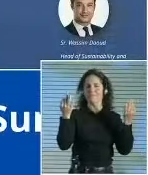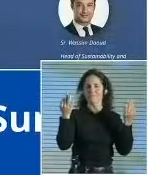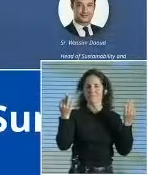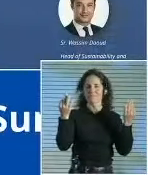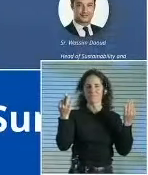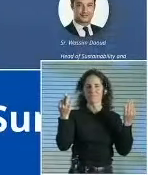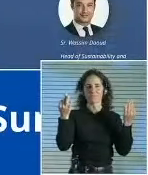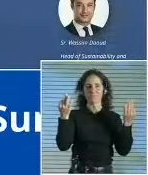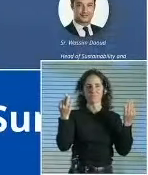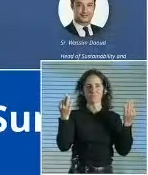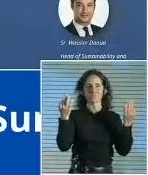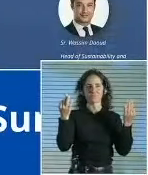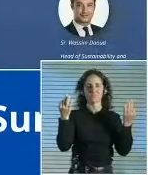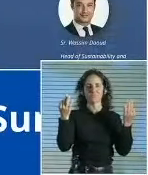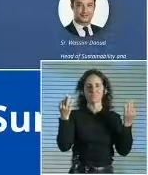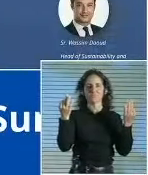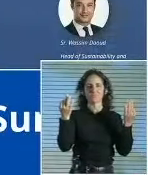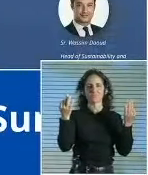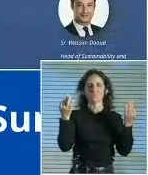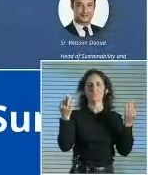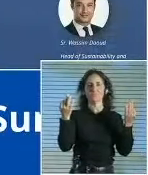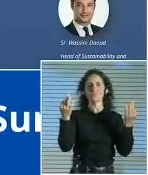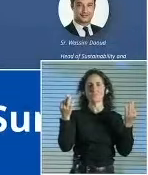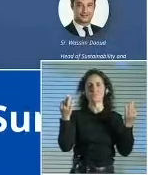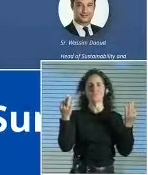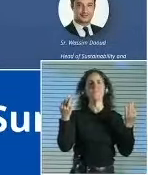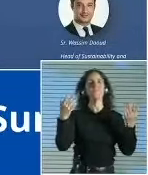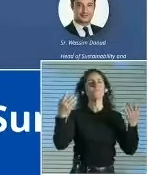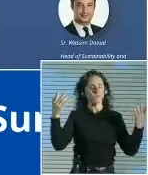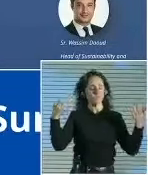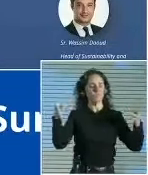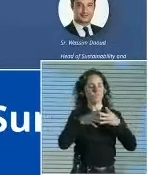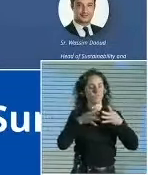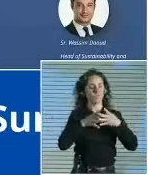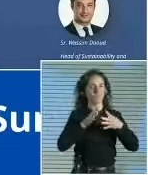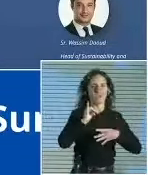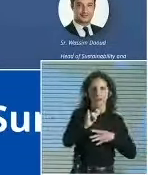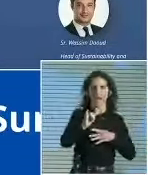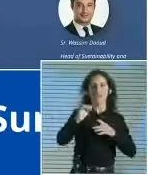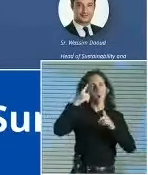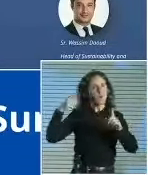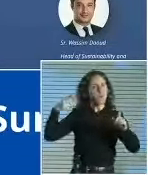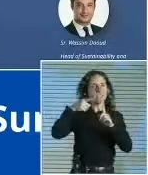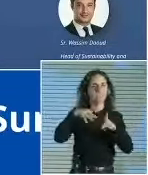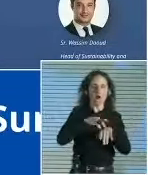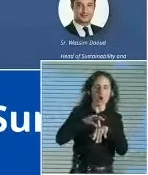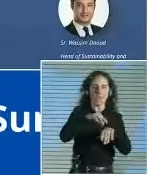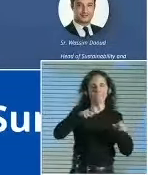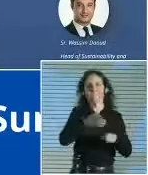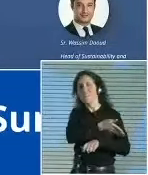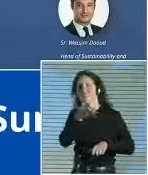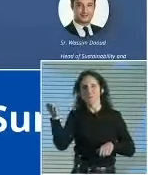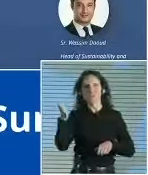goal-oriented approach designed to guide individuals, organizations, or governments in the